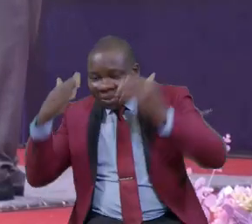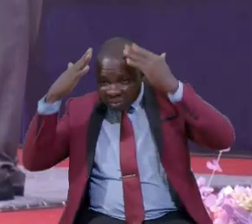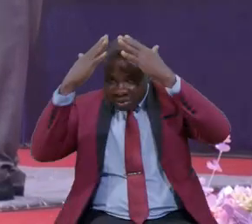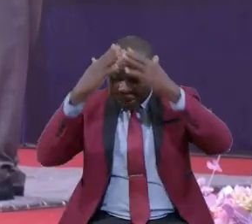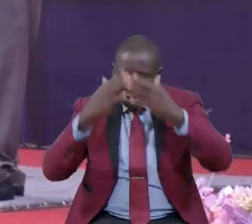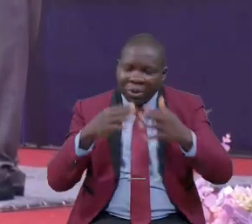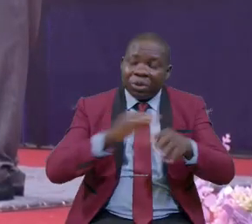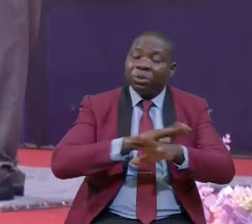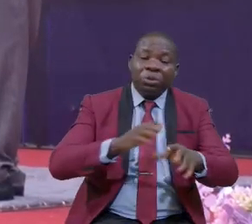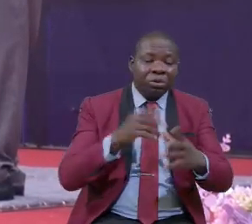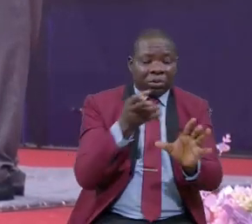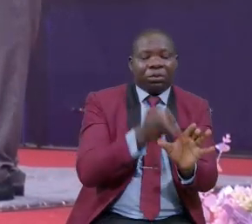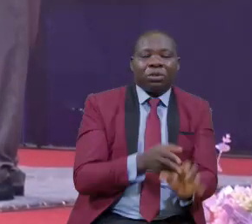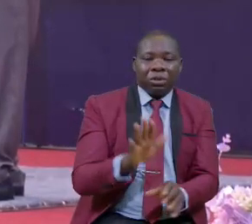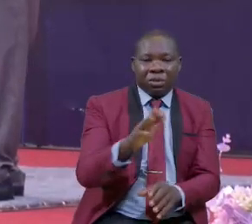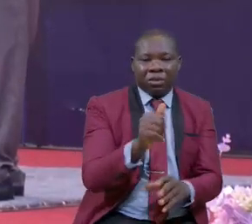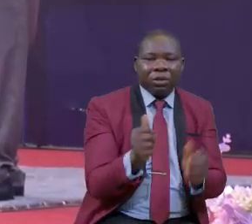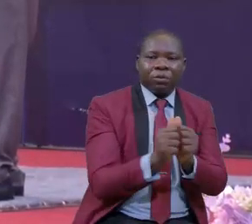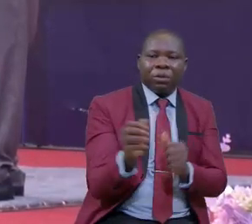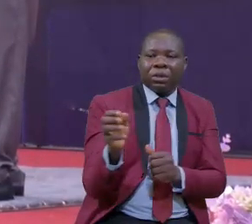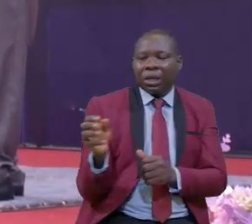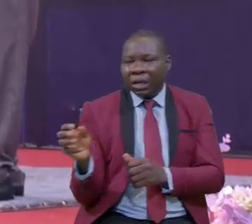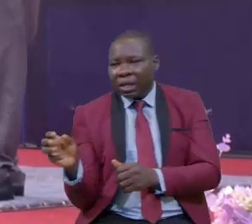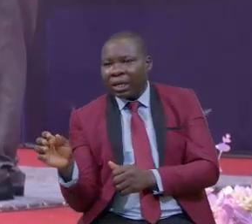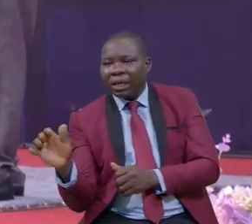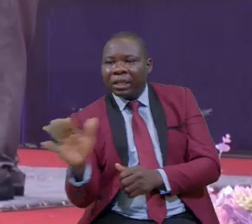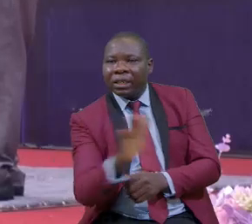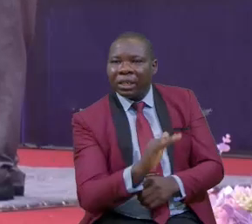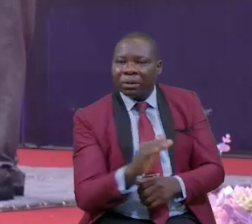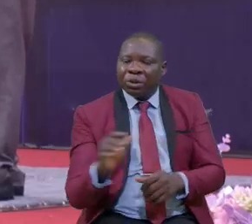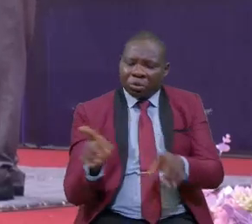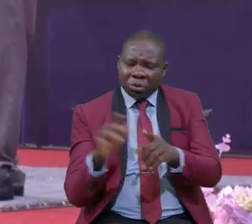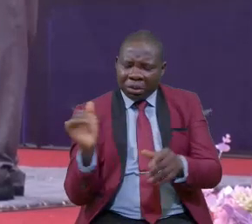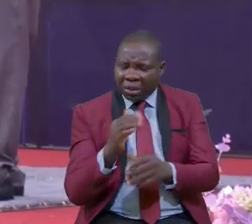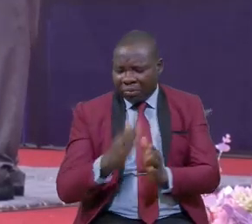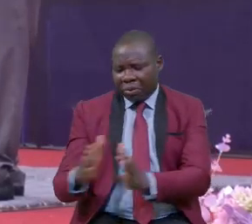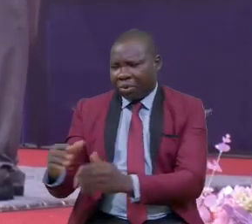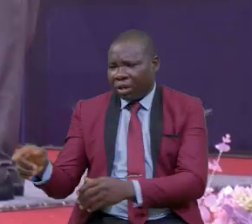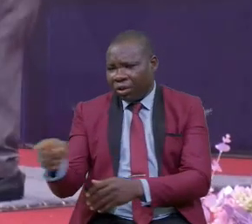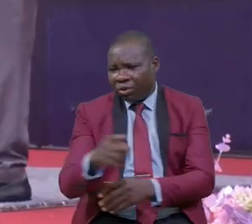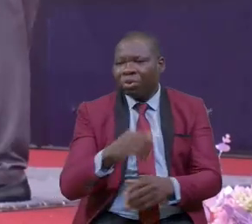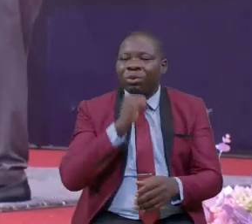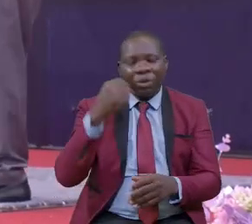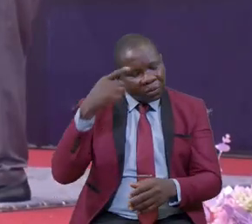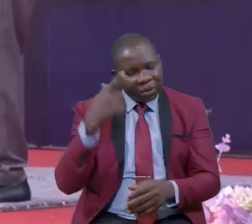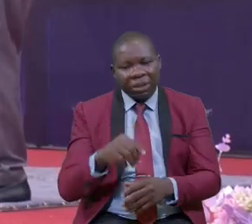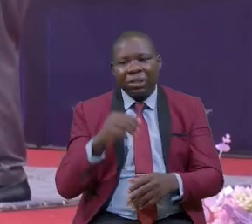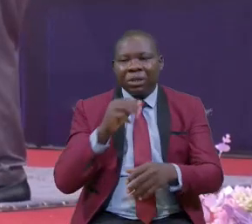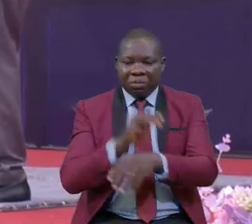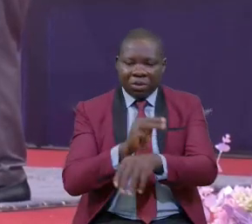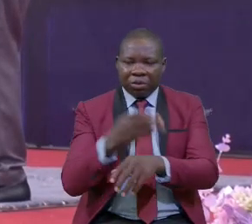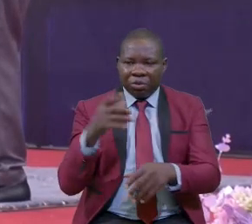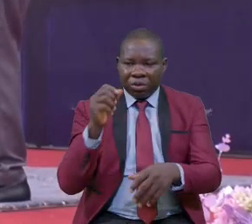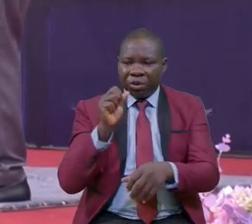Don't tarnish your ministry. And so they prepare you, not for the ministry of the preaching of the word you came for. They prepare you